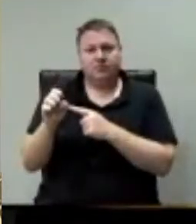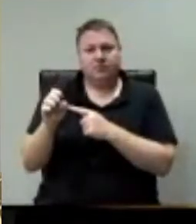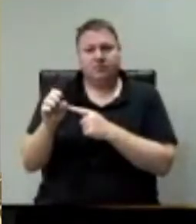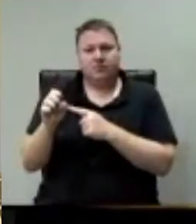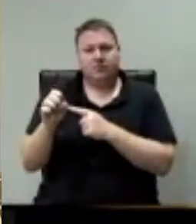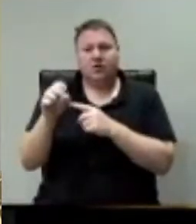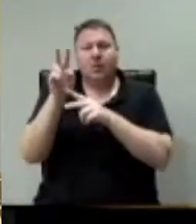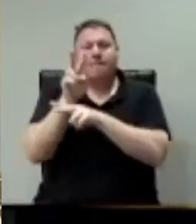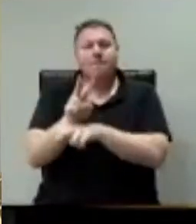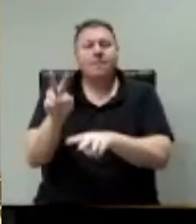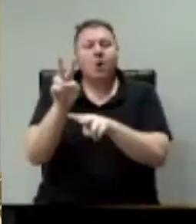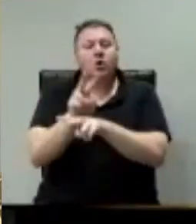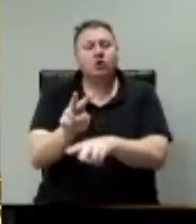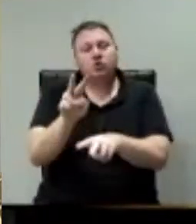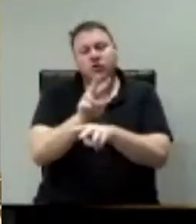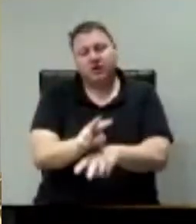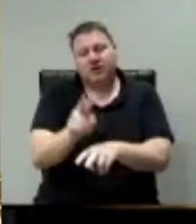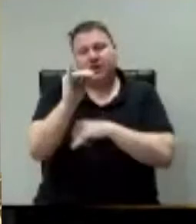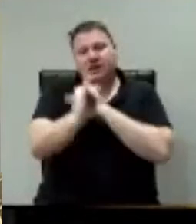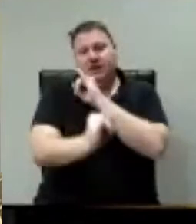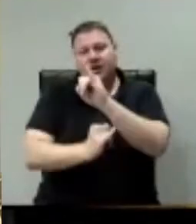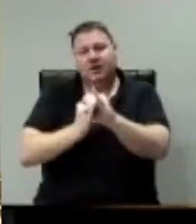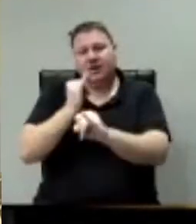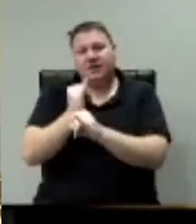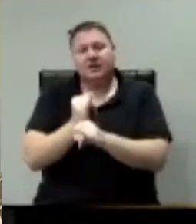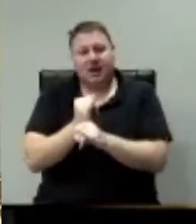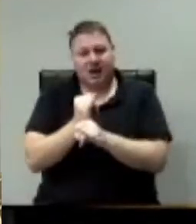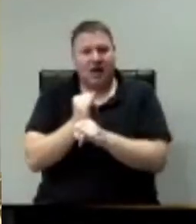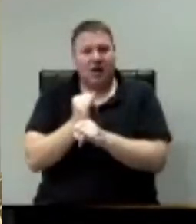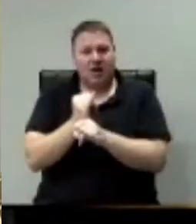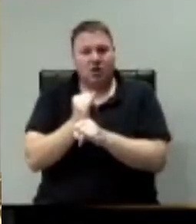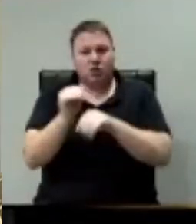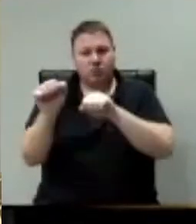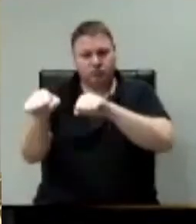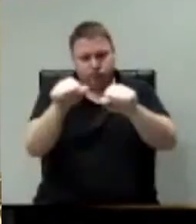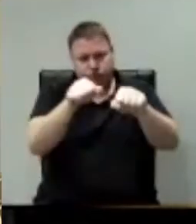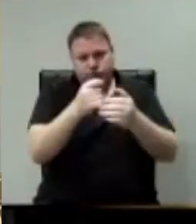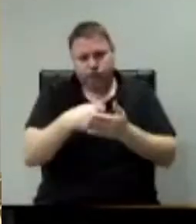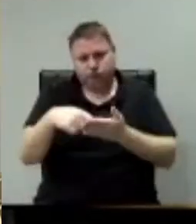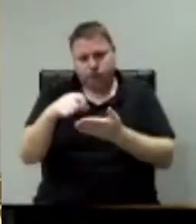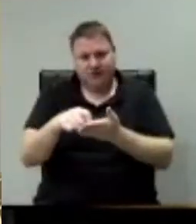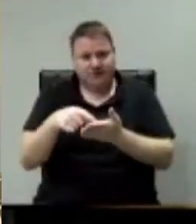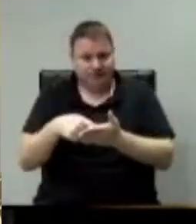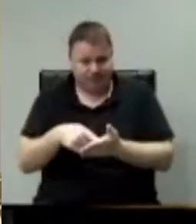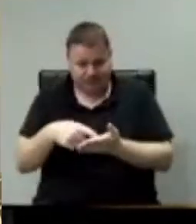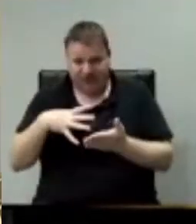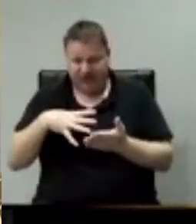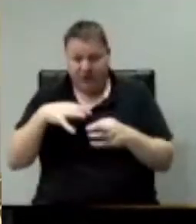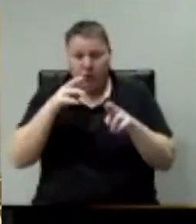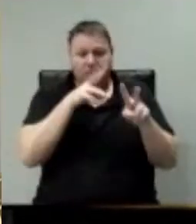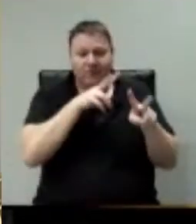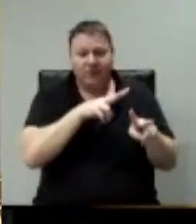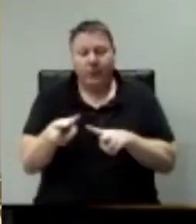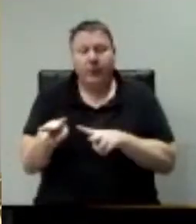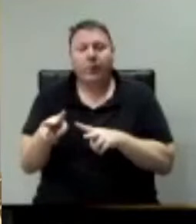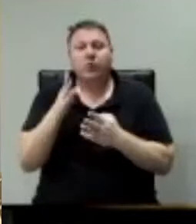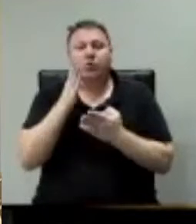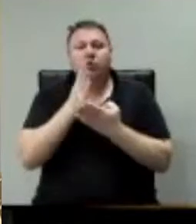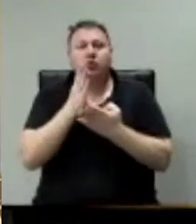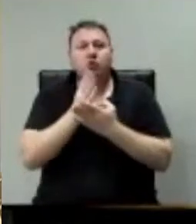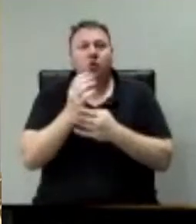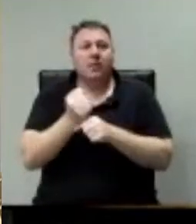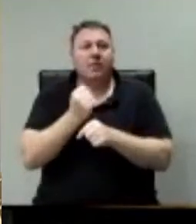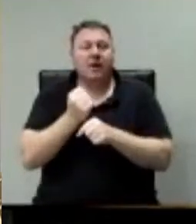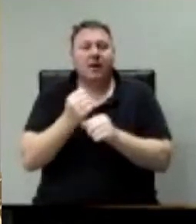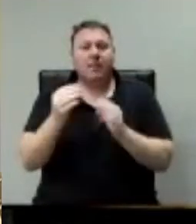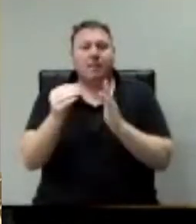the monitoring of international instruments and review of them, and ensuring their